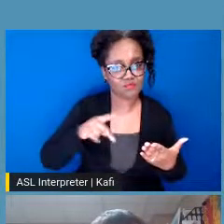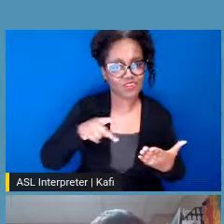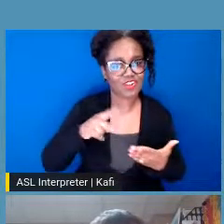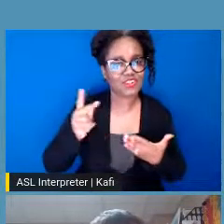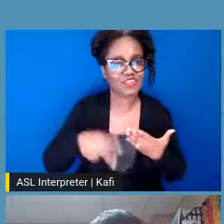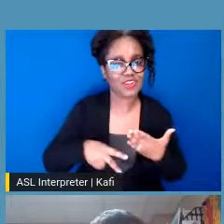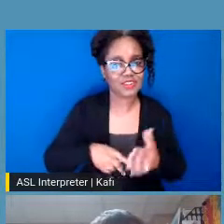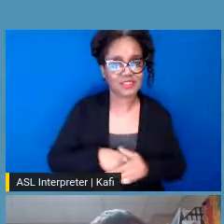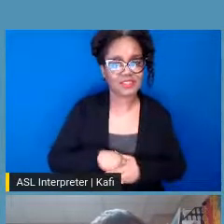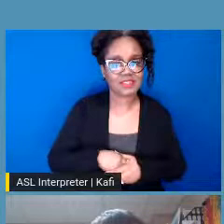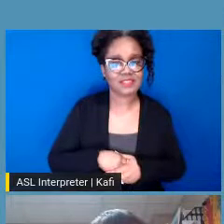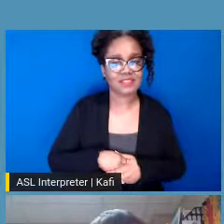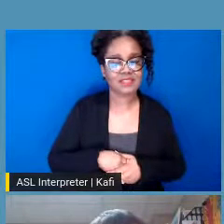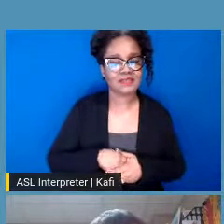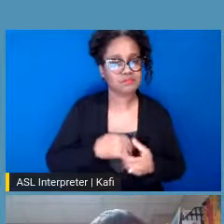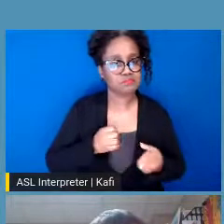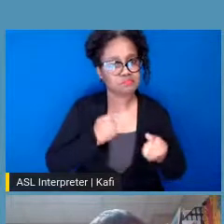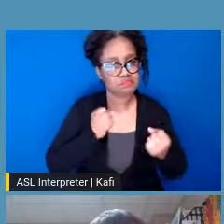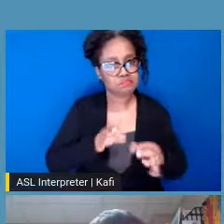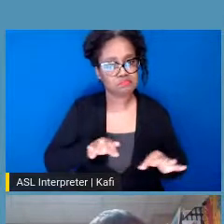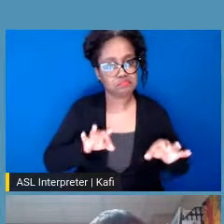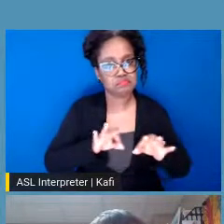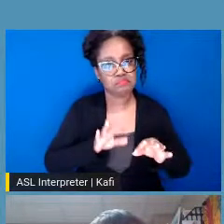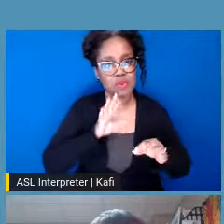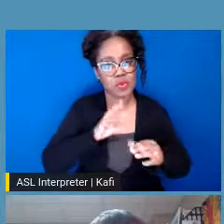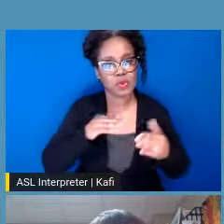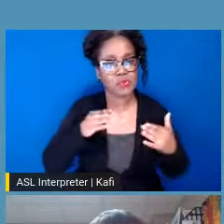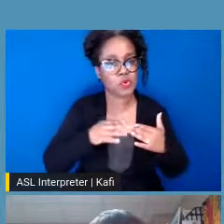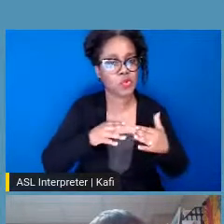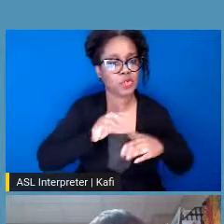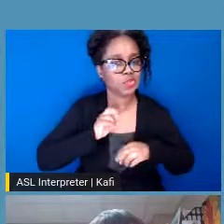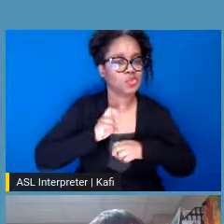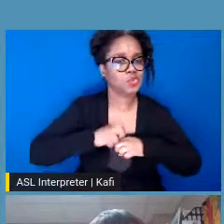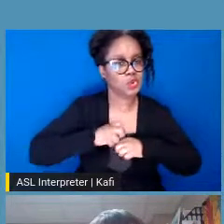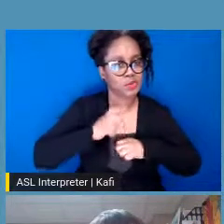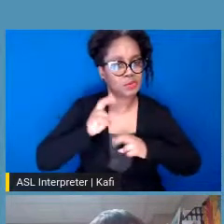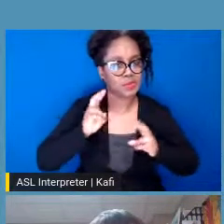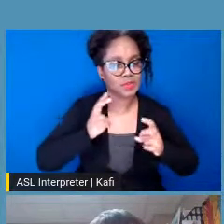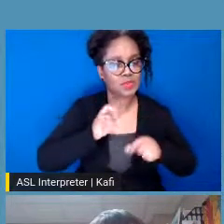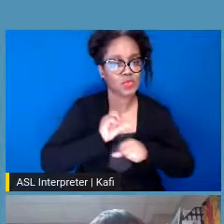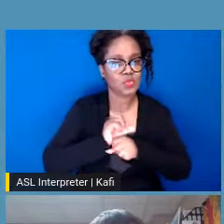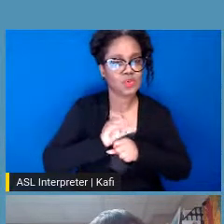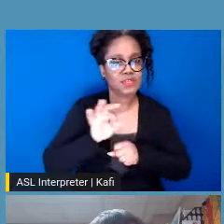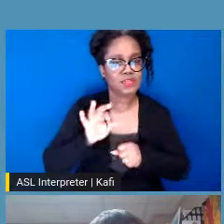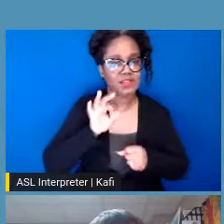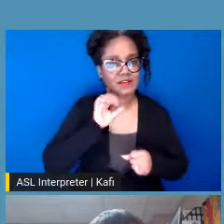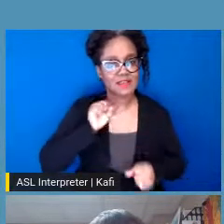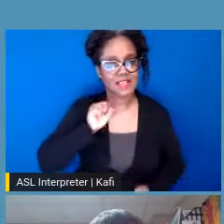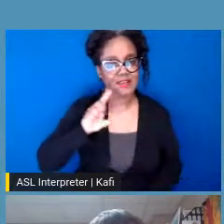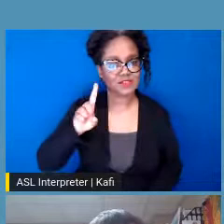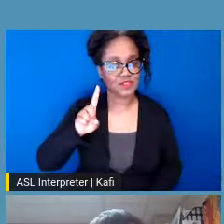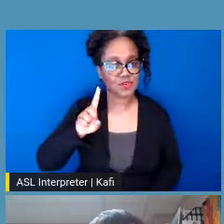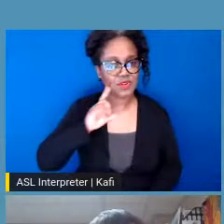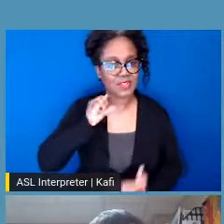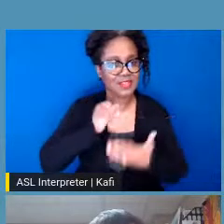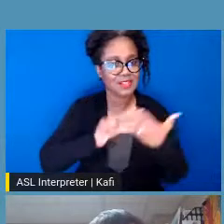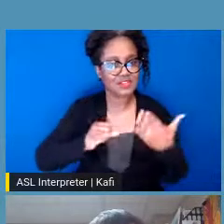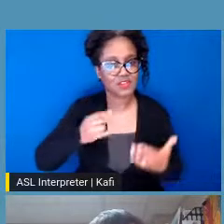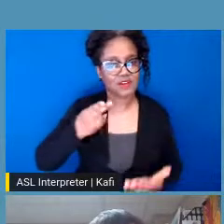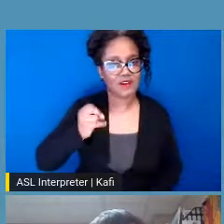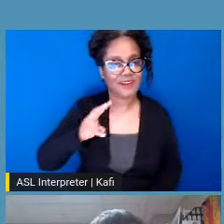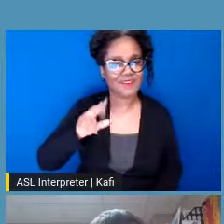cornerstone collections include the works of South Dakota-born illustrator Harvey Dunn,